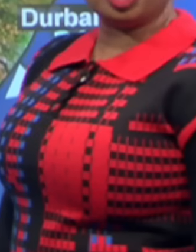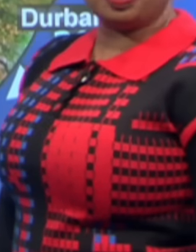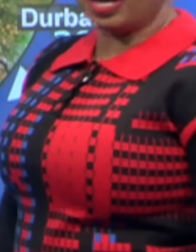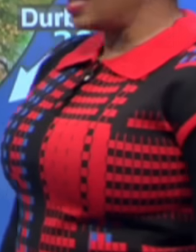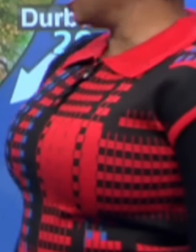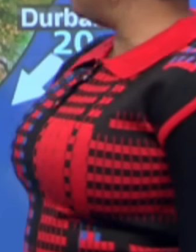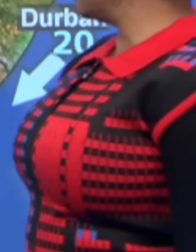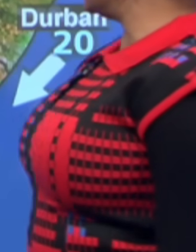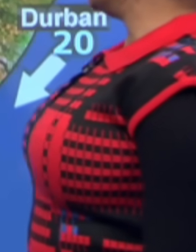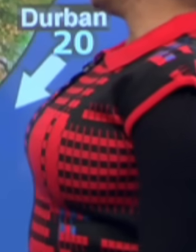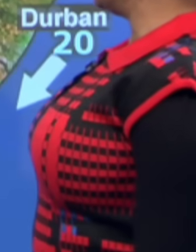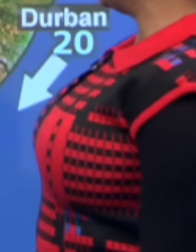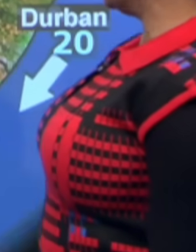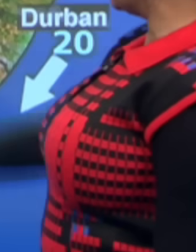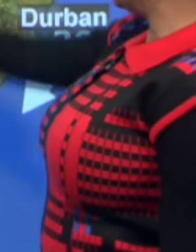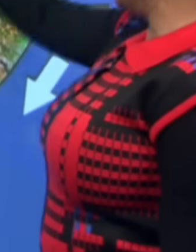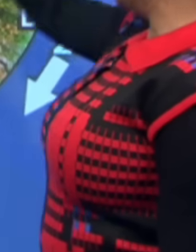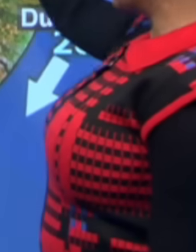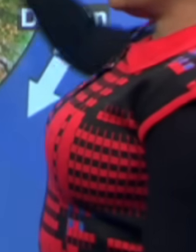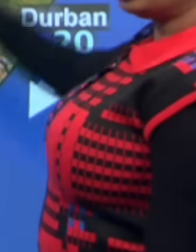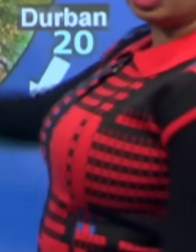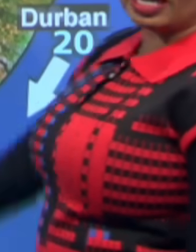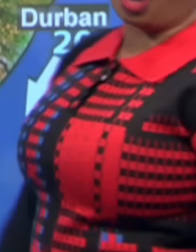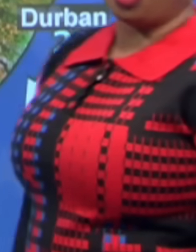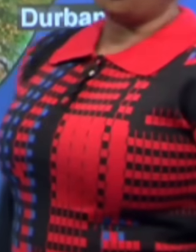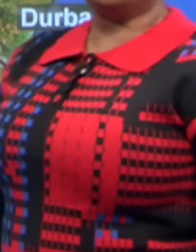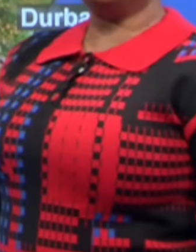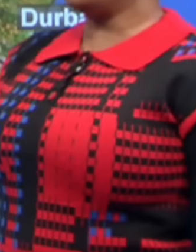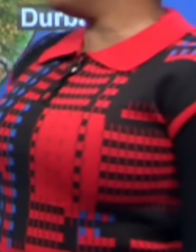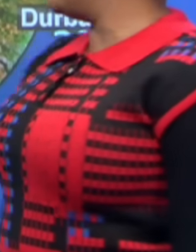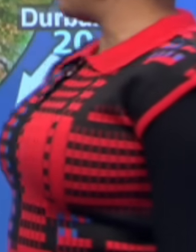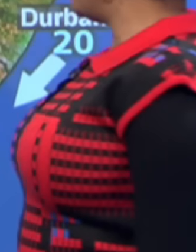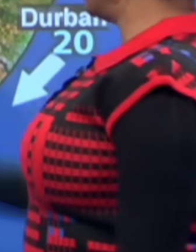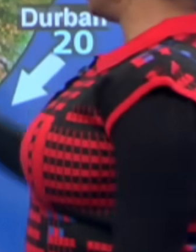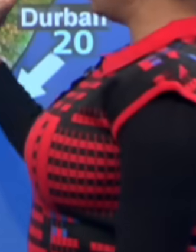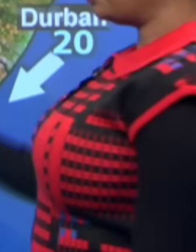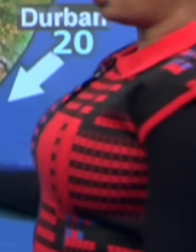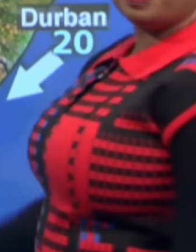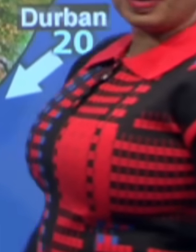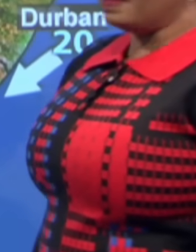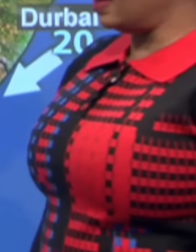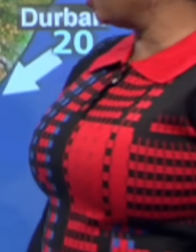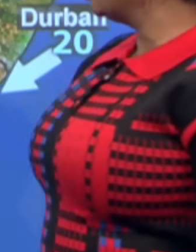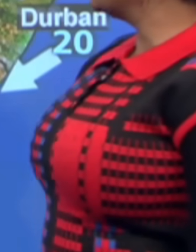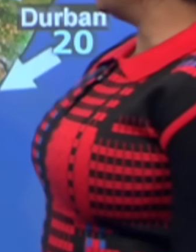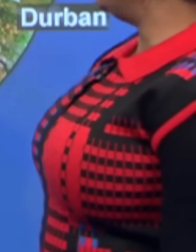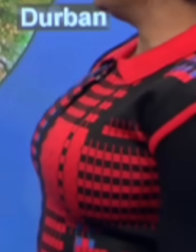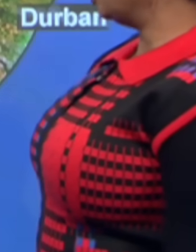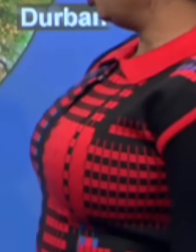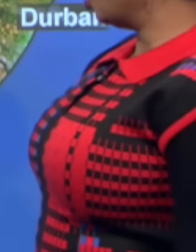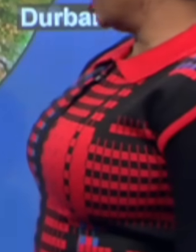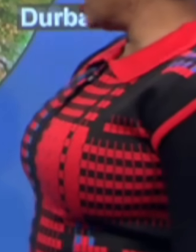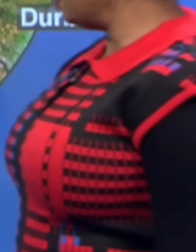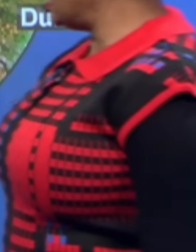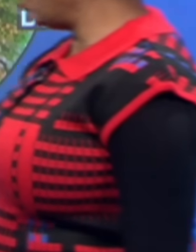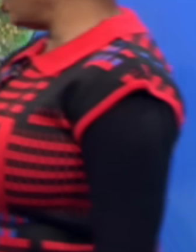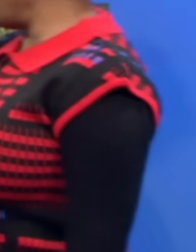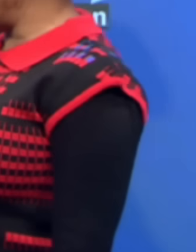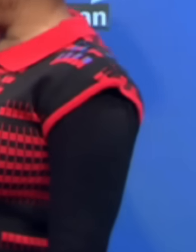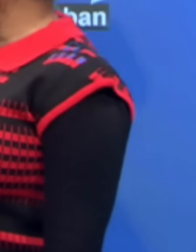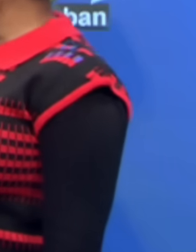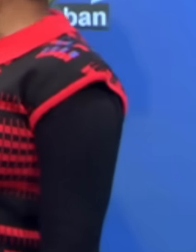kgonagalo tša dipula ka diperesente tša 30 lebelele dikarolong tše ding tša nago godimo go Bolimpopo go bonagala go tle go pipile mare re tšwela pele jwale le tšona ge re